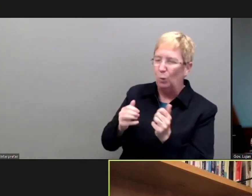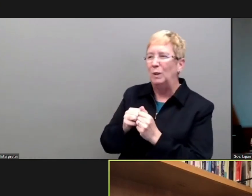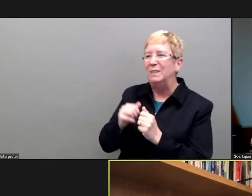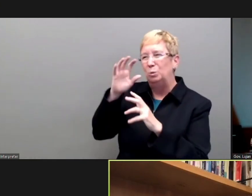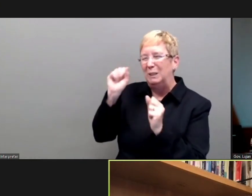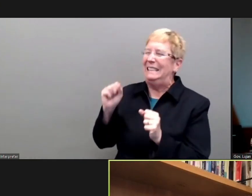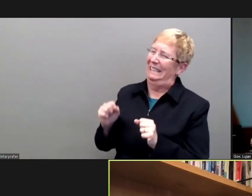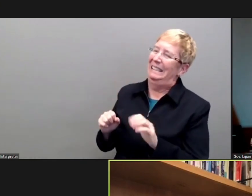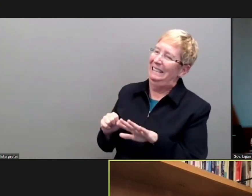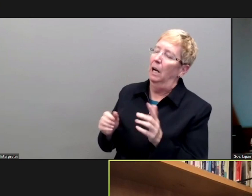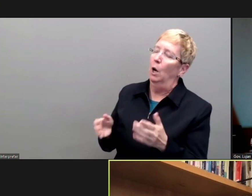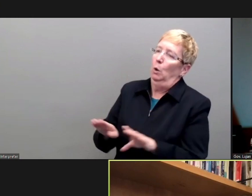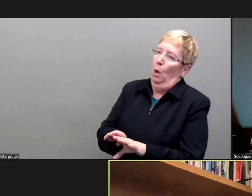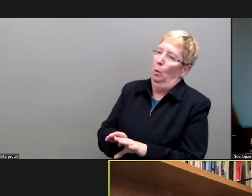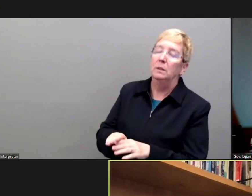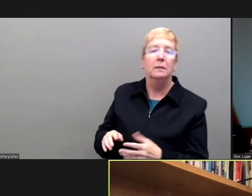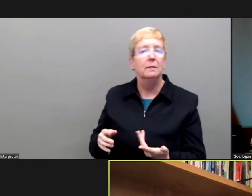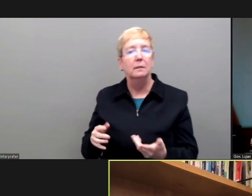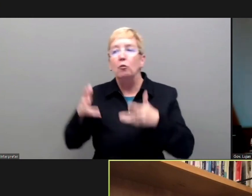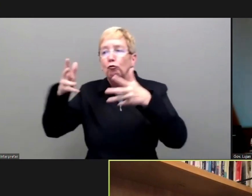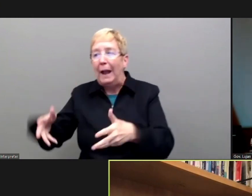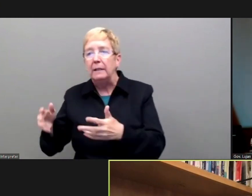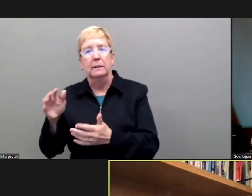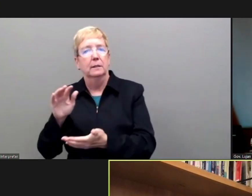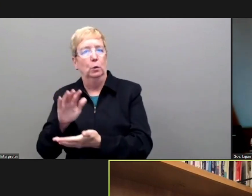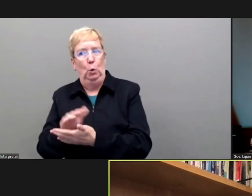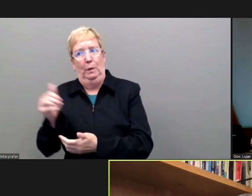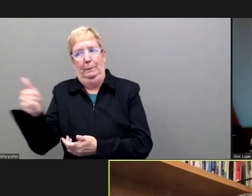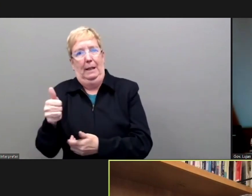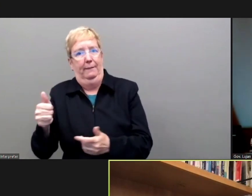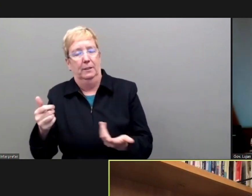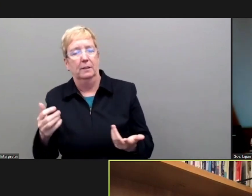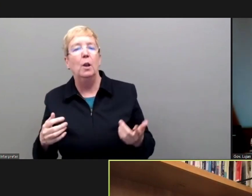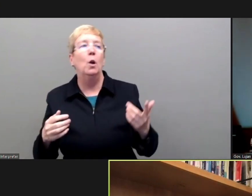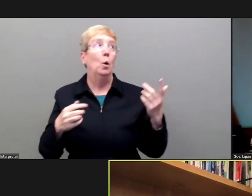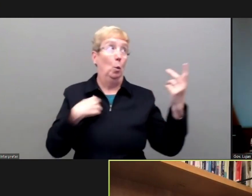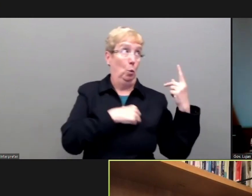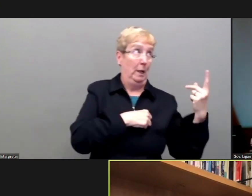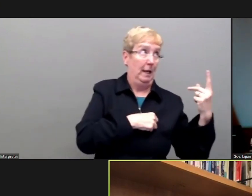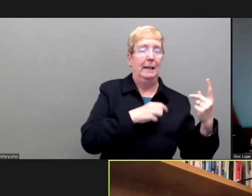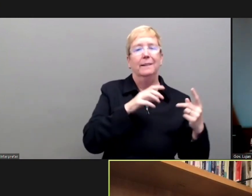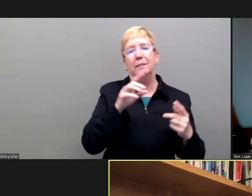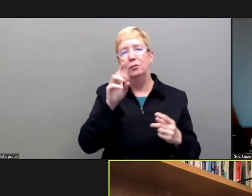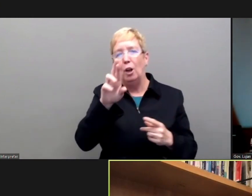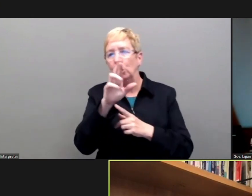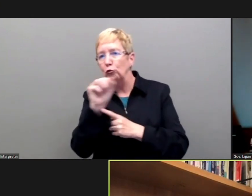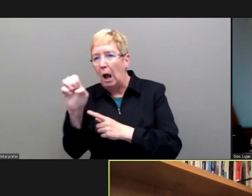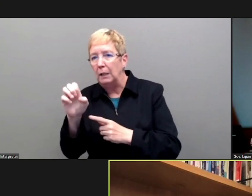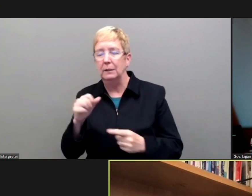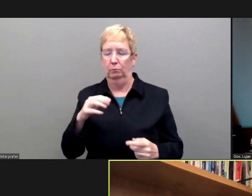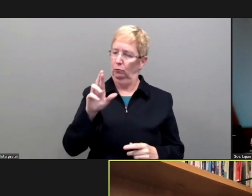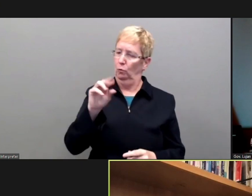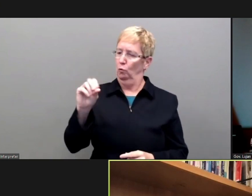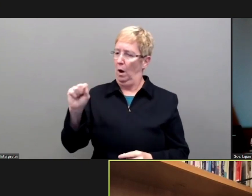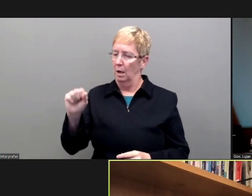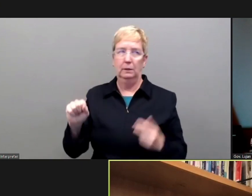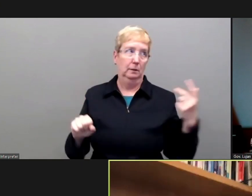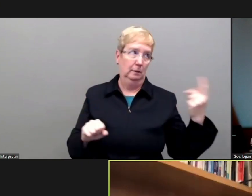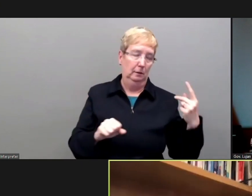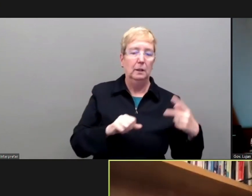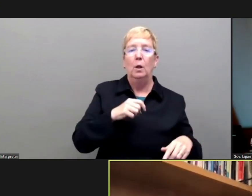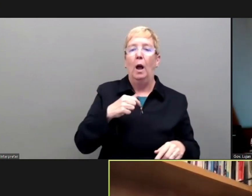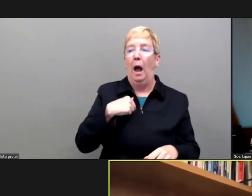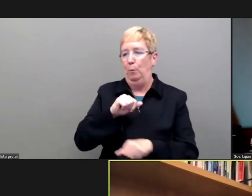our state epidemiologist, and I are sort of dividing up the work this week. I'm working with hospitals. She's working with the schools. They